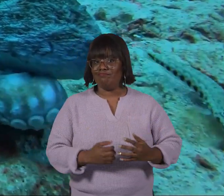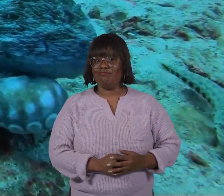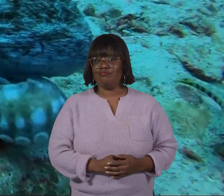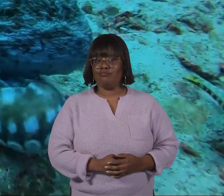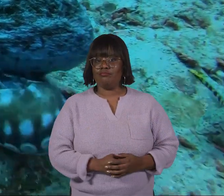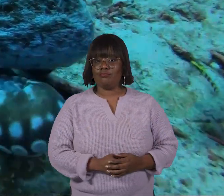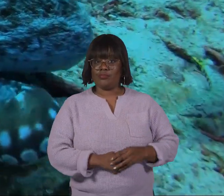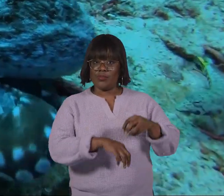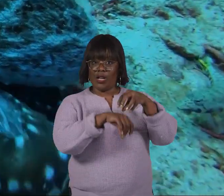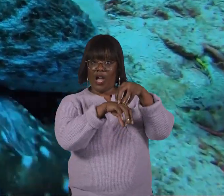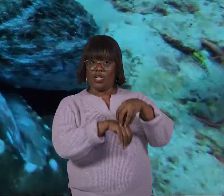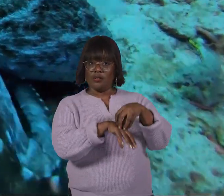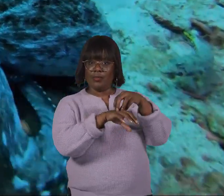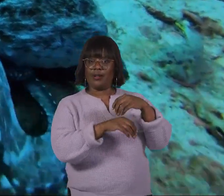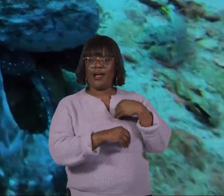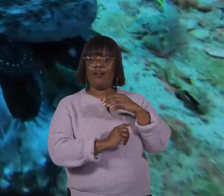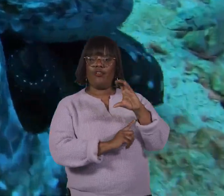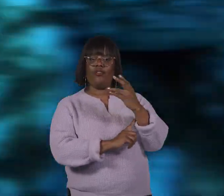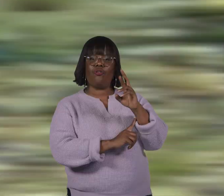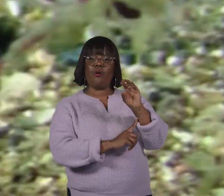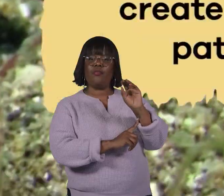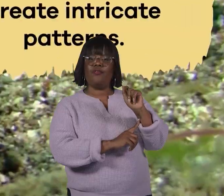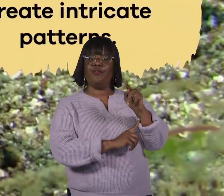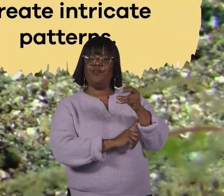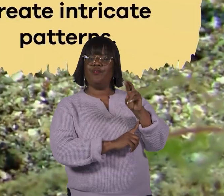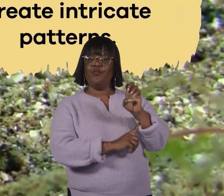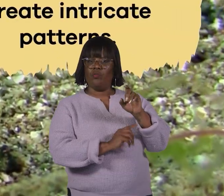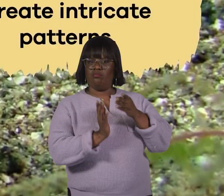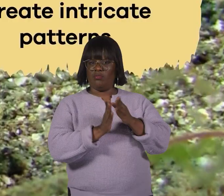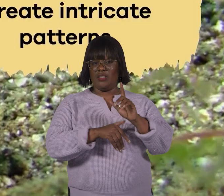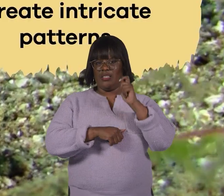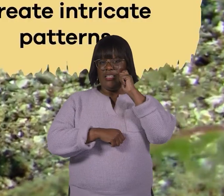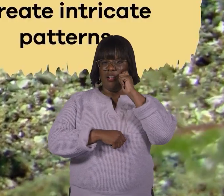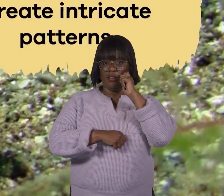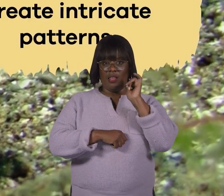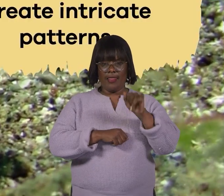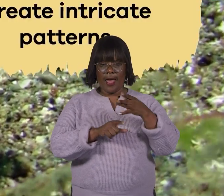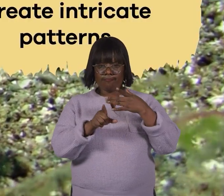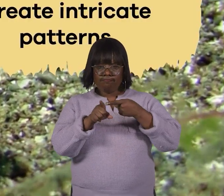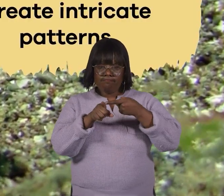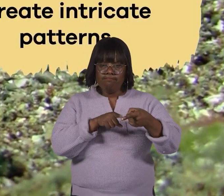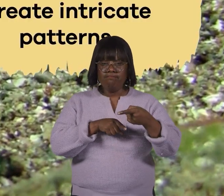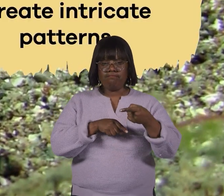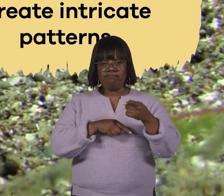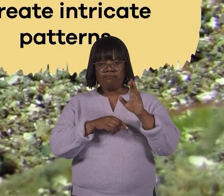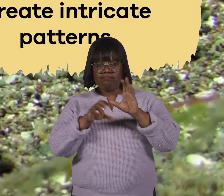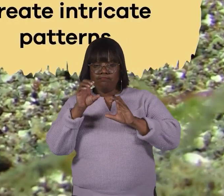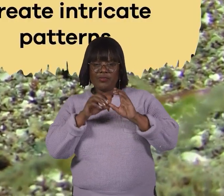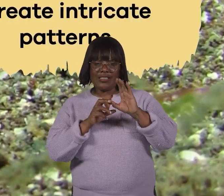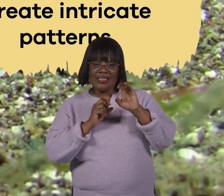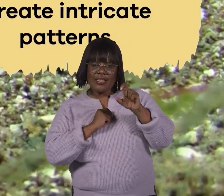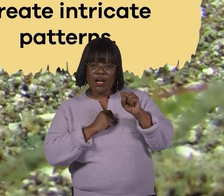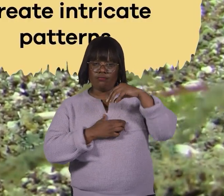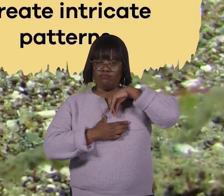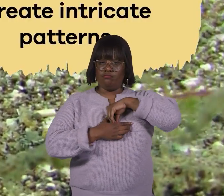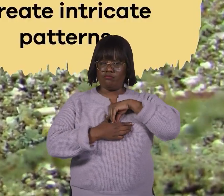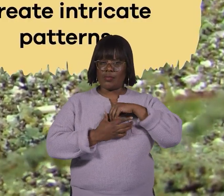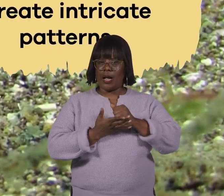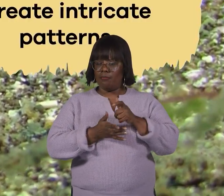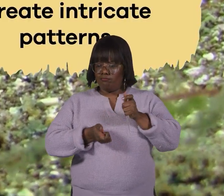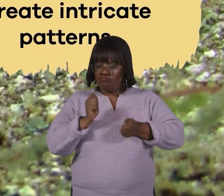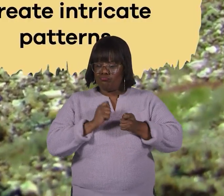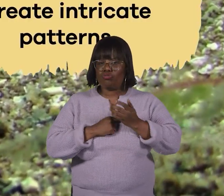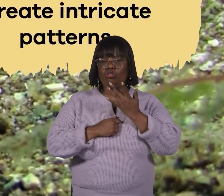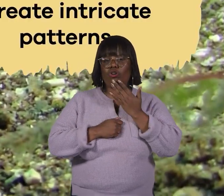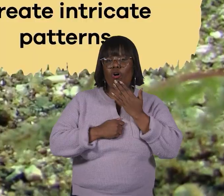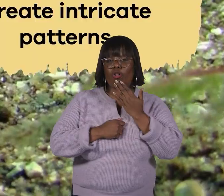Octopuses have chromatophores in their skin. Chromatophores are specialized cells containing pigments that allow them to change color